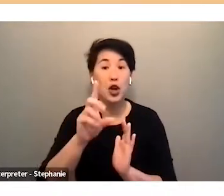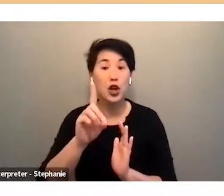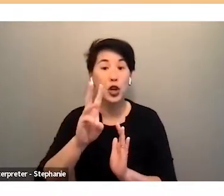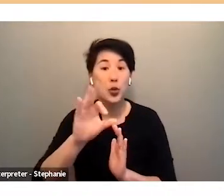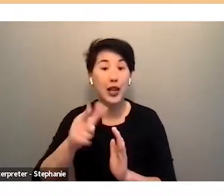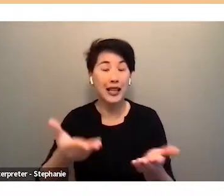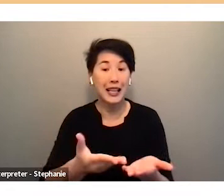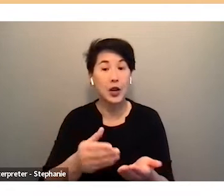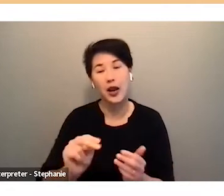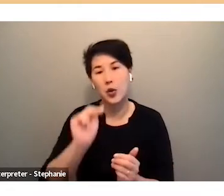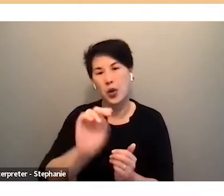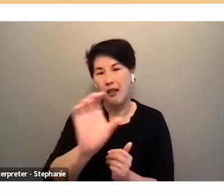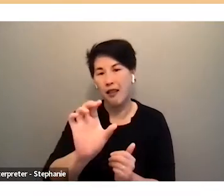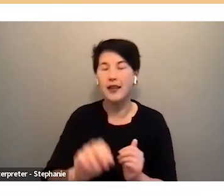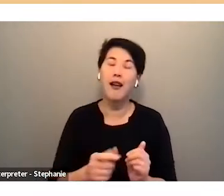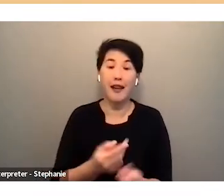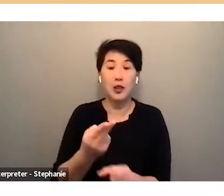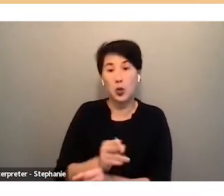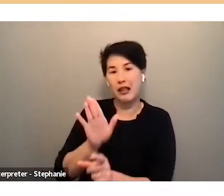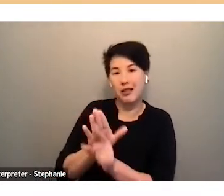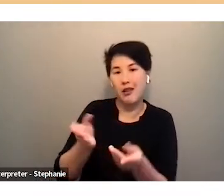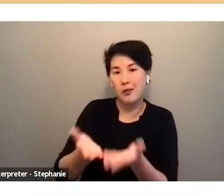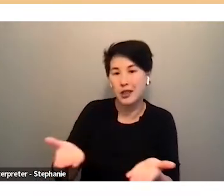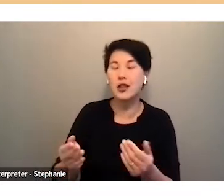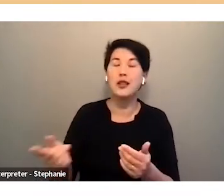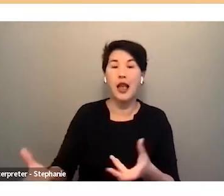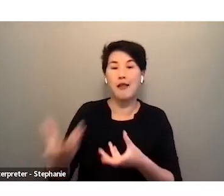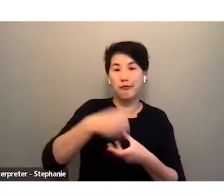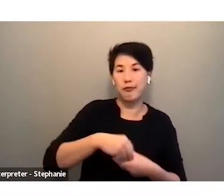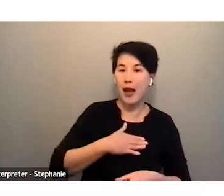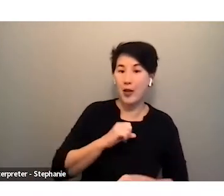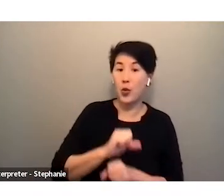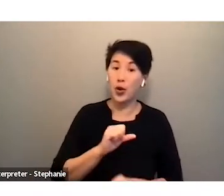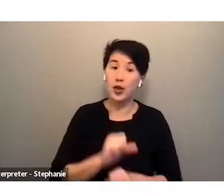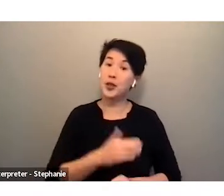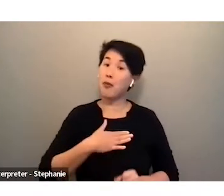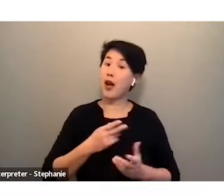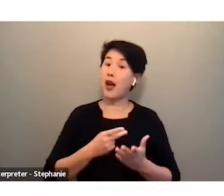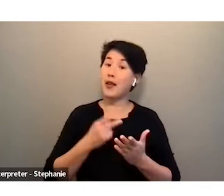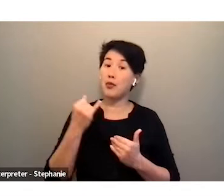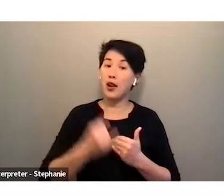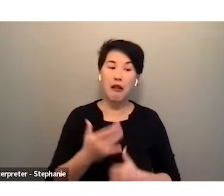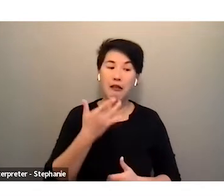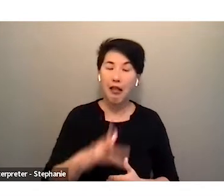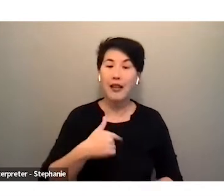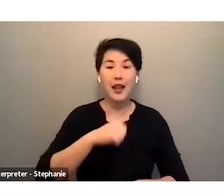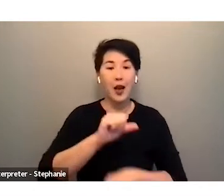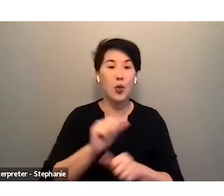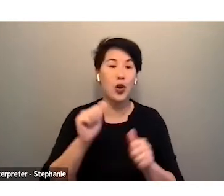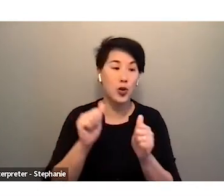able to get like those materials, and I use those in my project. In this project, I was fortunate enough to work with Fab